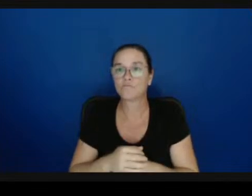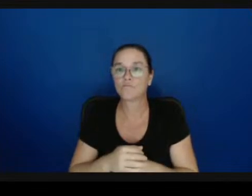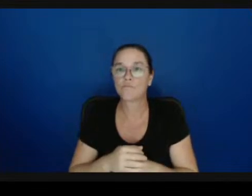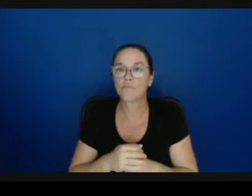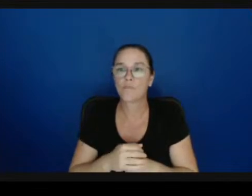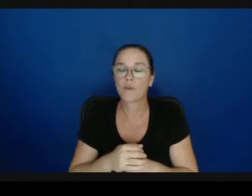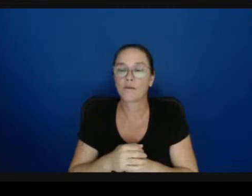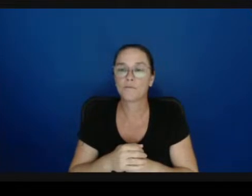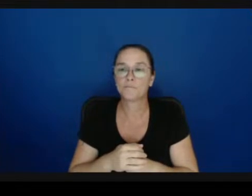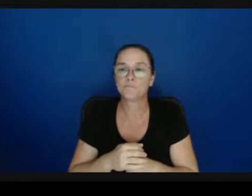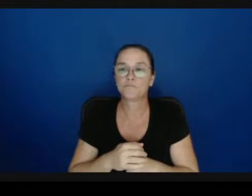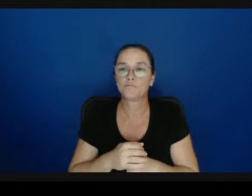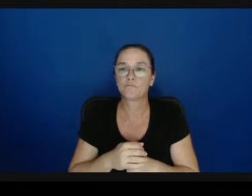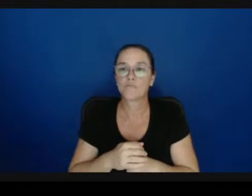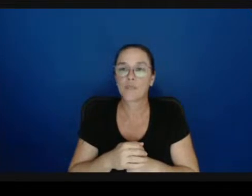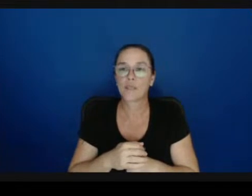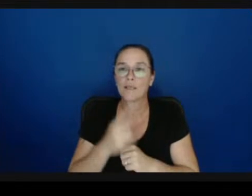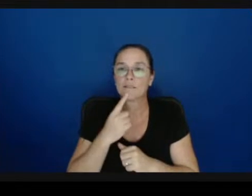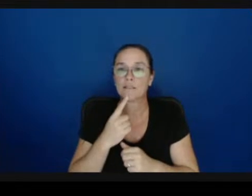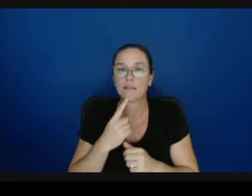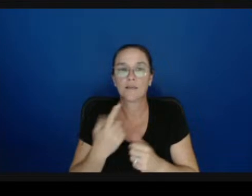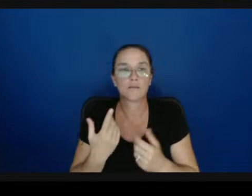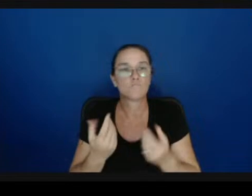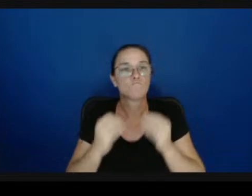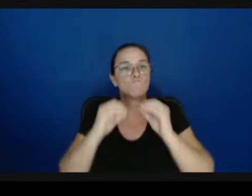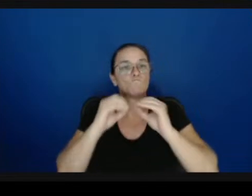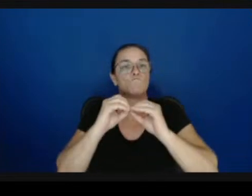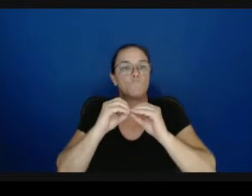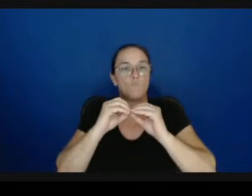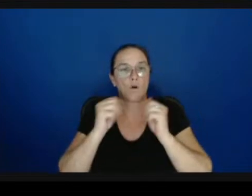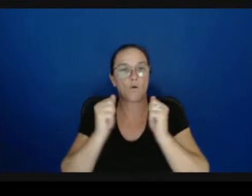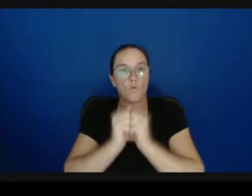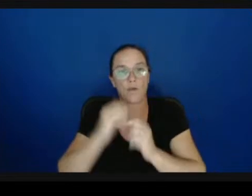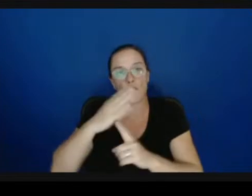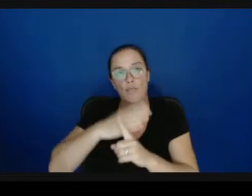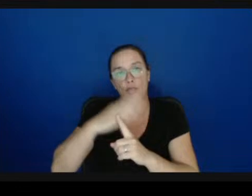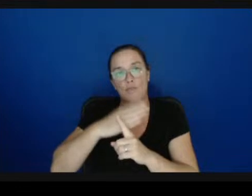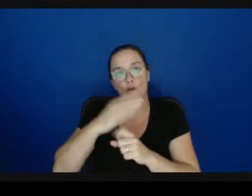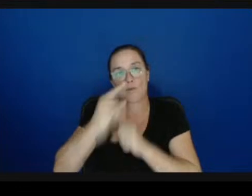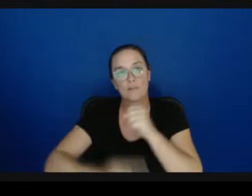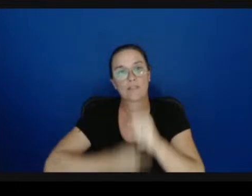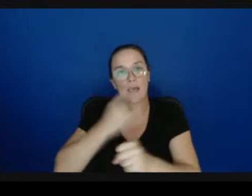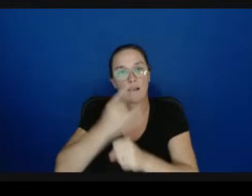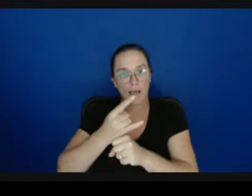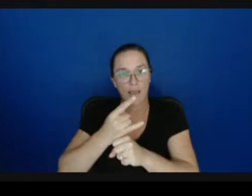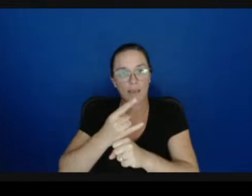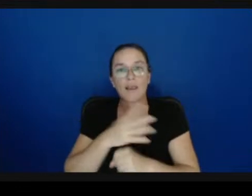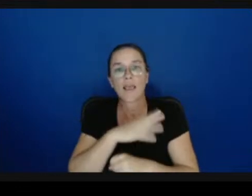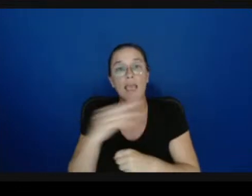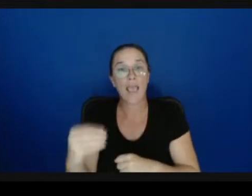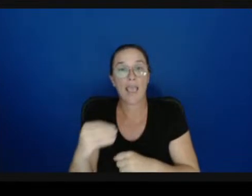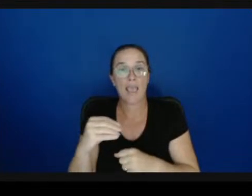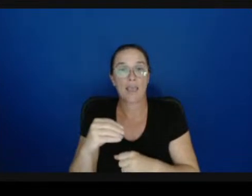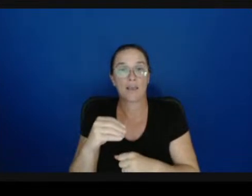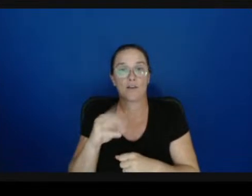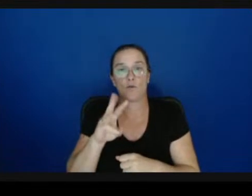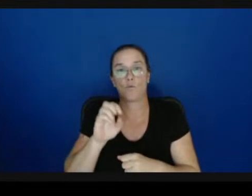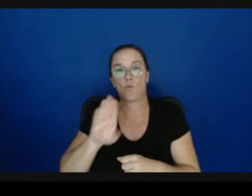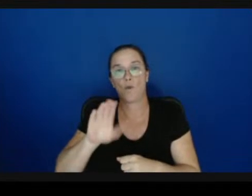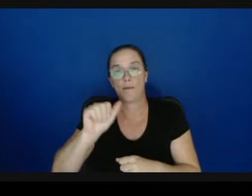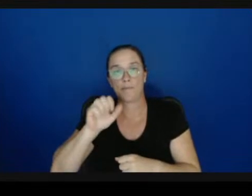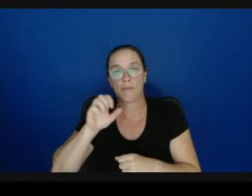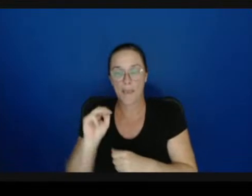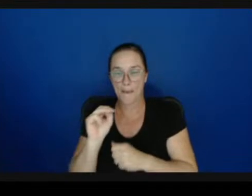signals in the thermal satellite, the GOES satellite, as well as the webcams, but